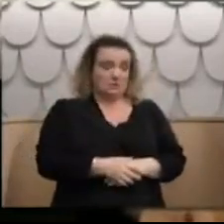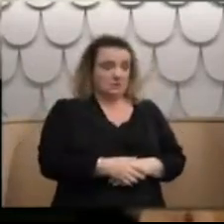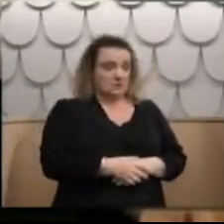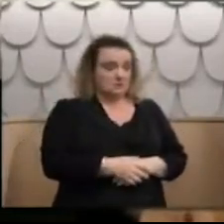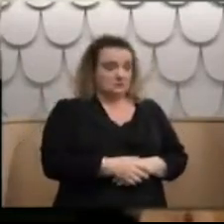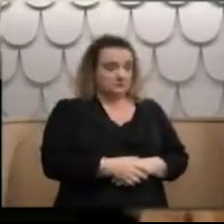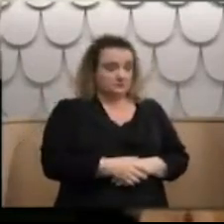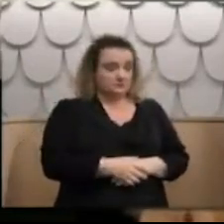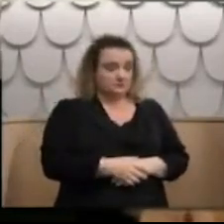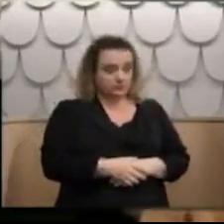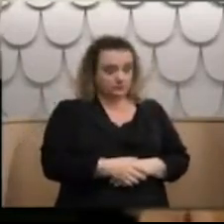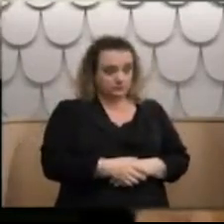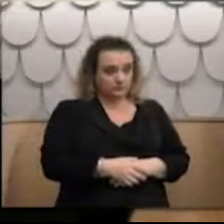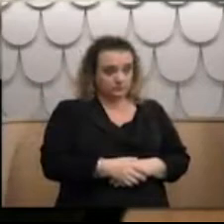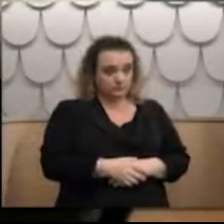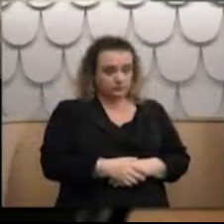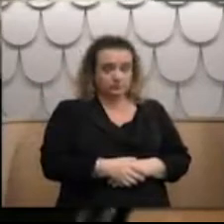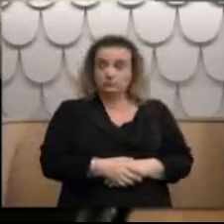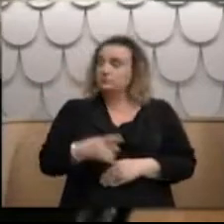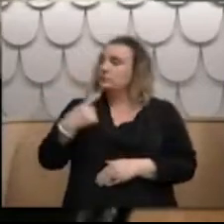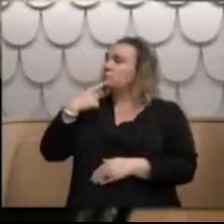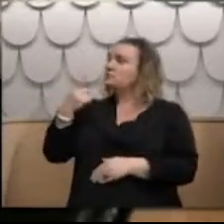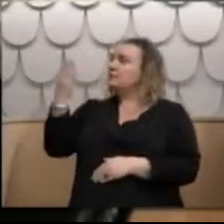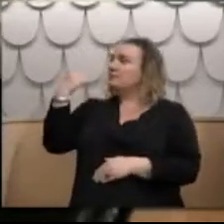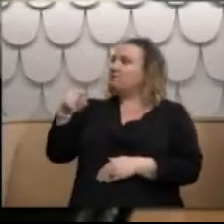And you mentioned just before about